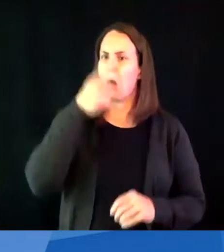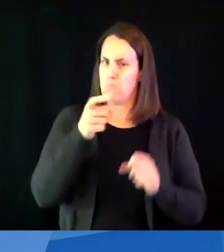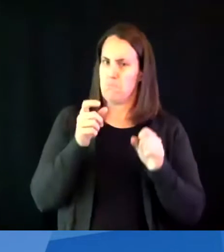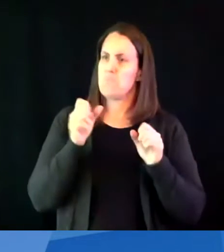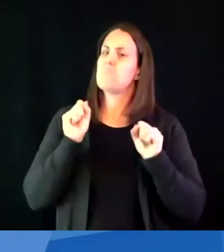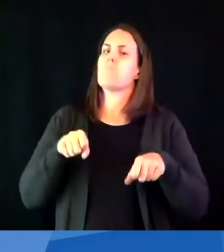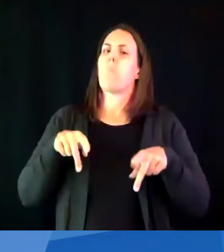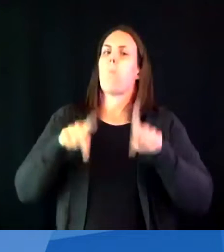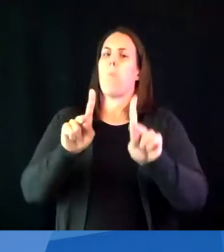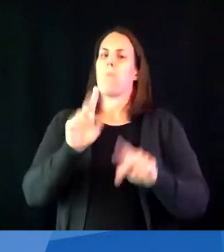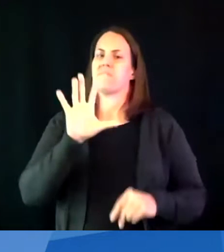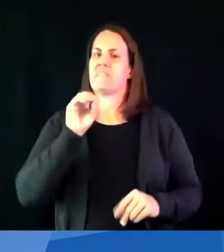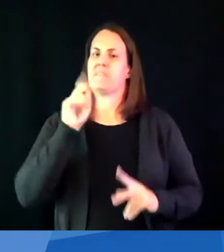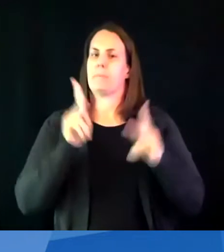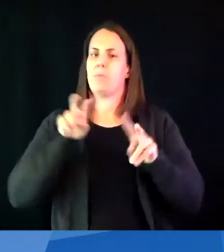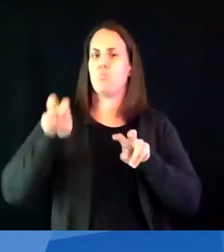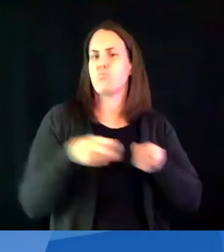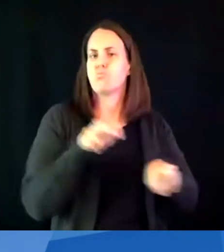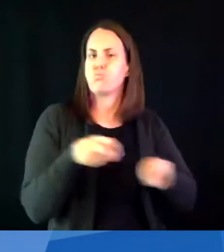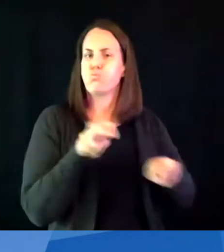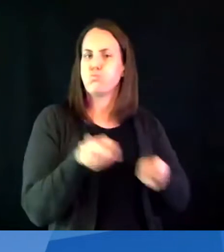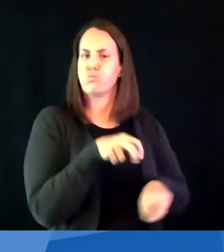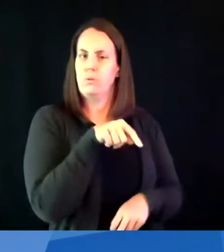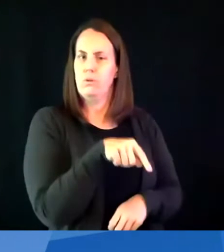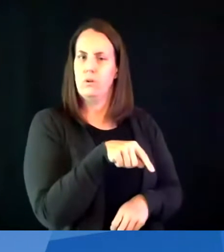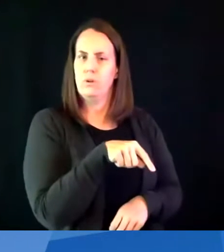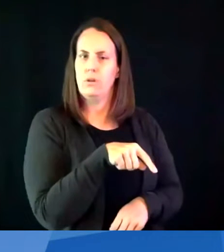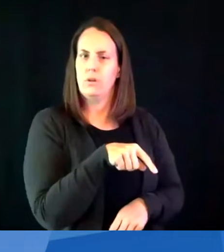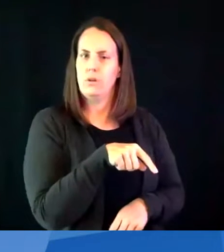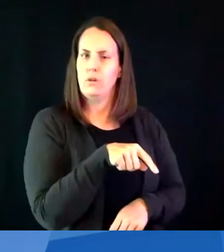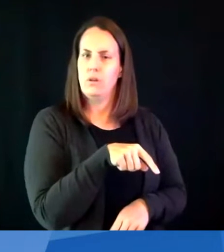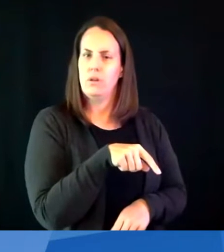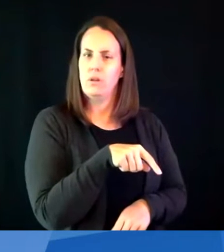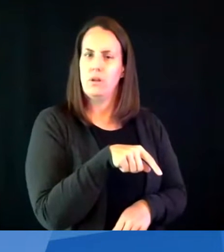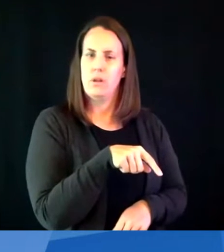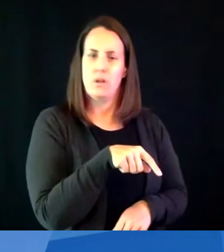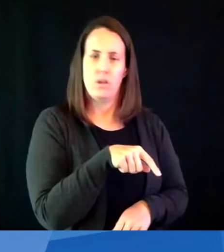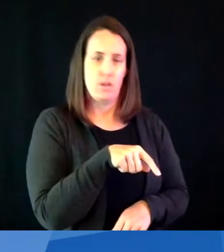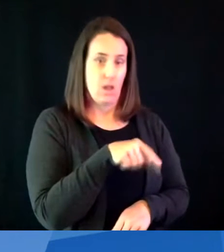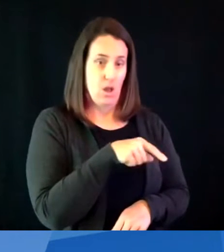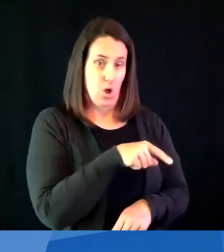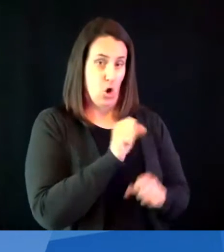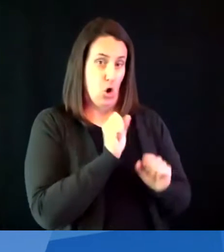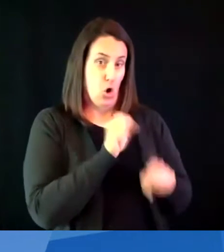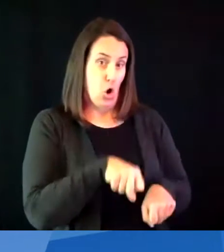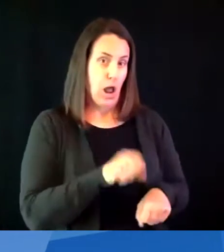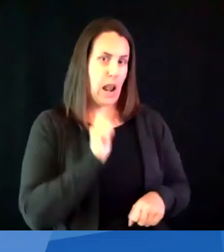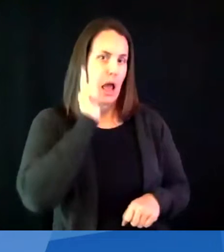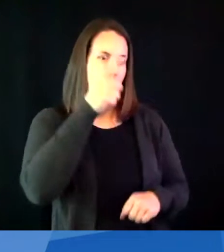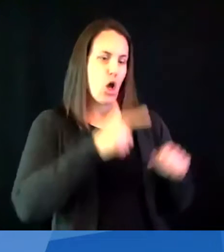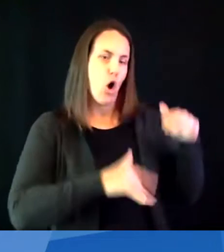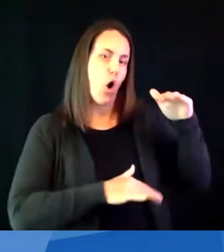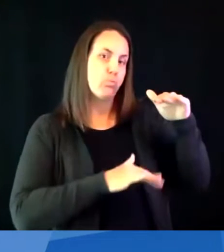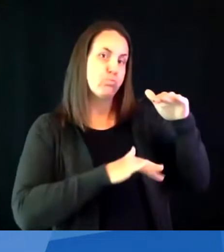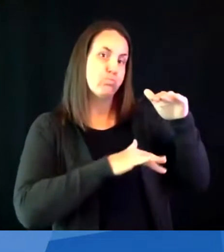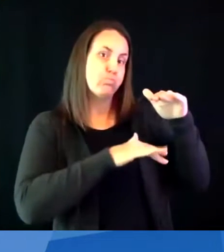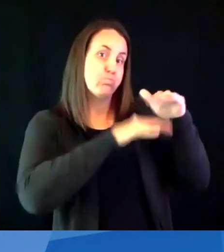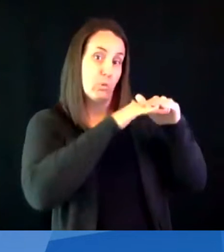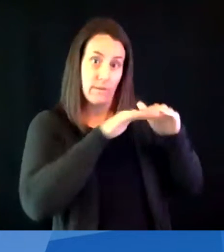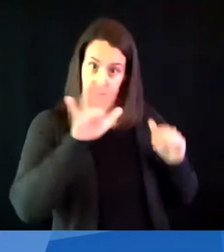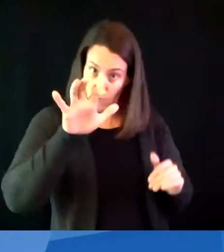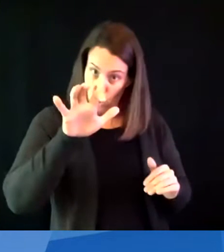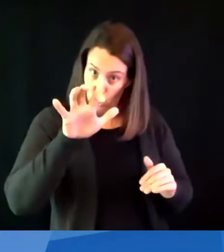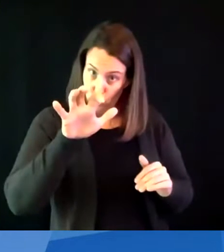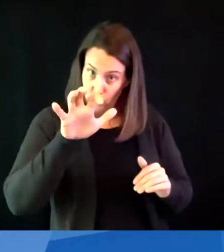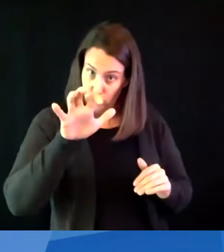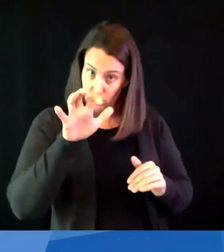but that eventually the facility will be able to accept up to 530 patients. I'm just wondering what